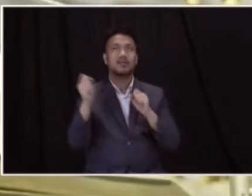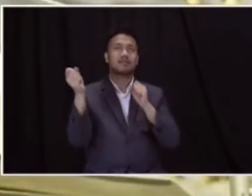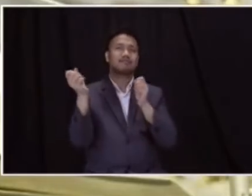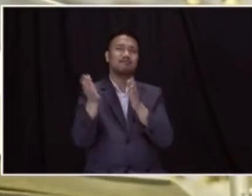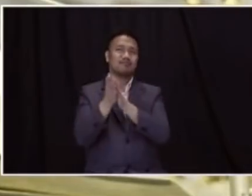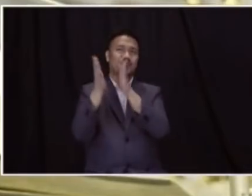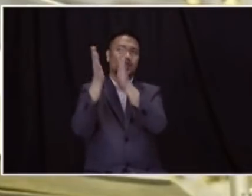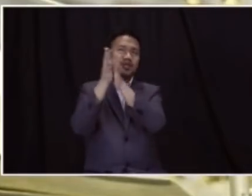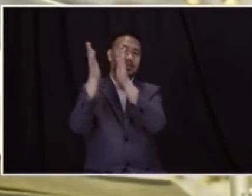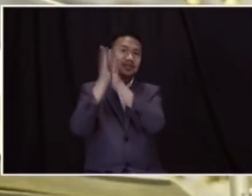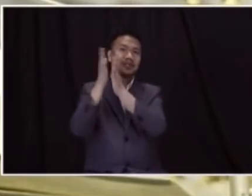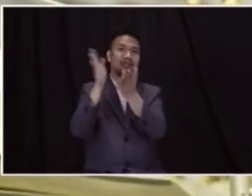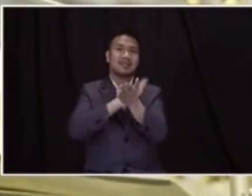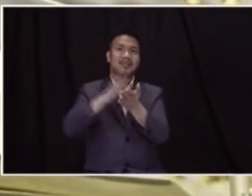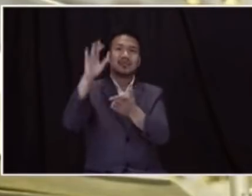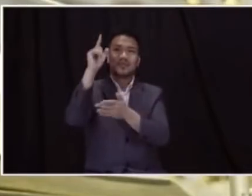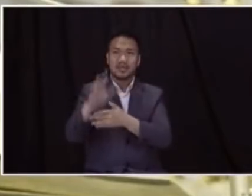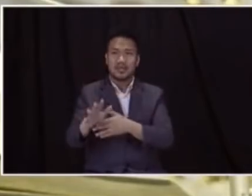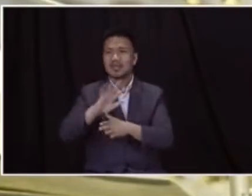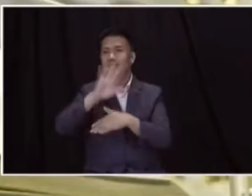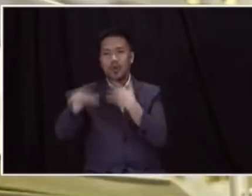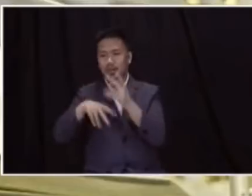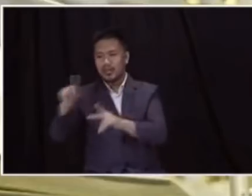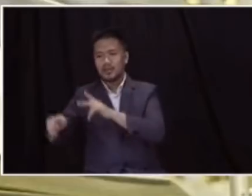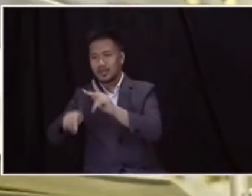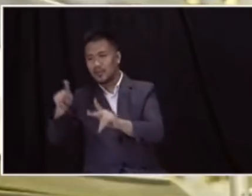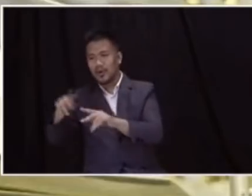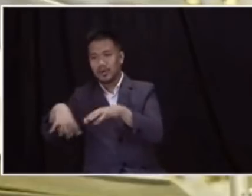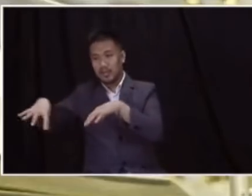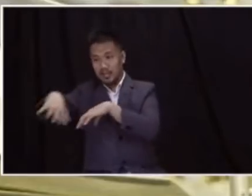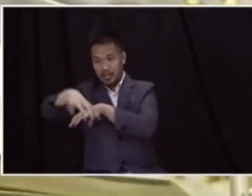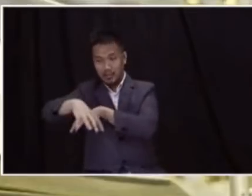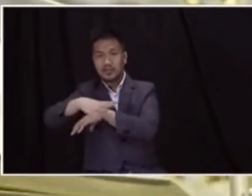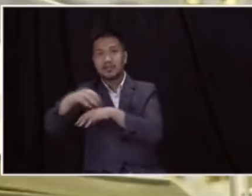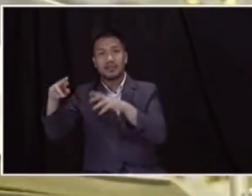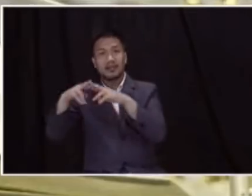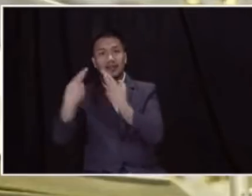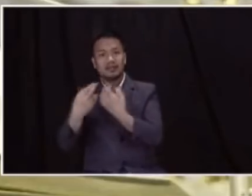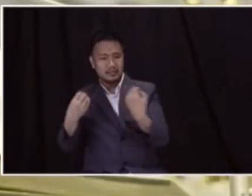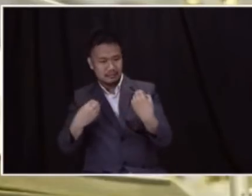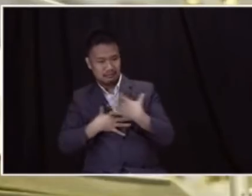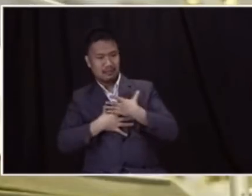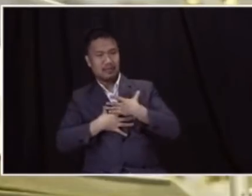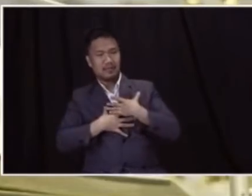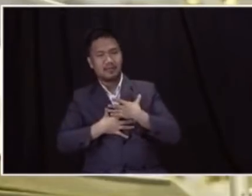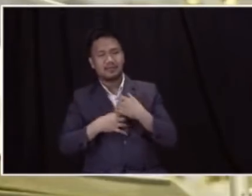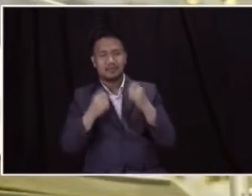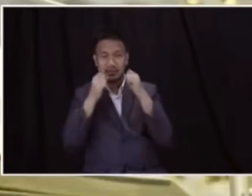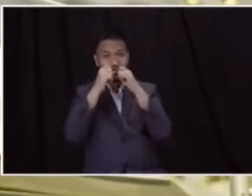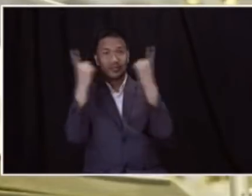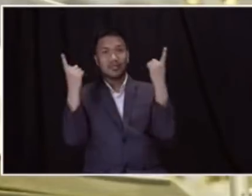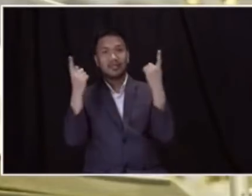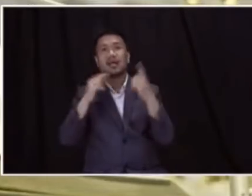upon all their neighbors, and all these matters were discussed throughout the hill country of